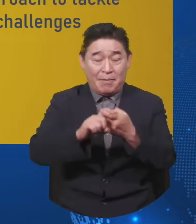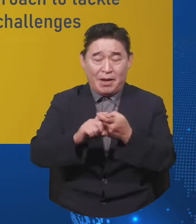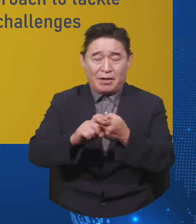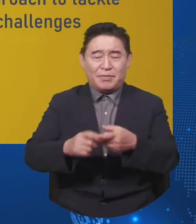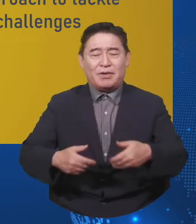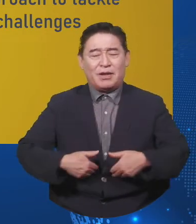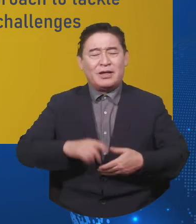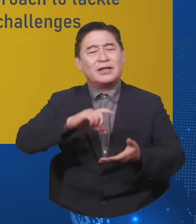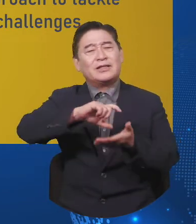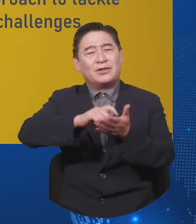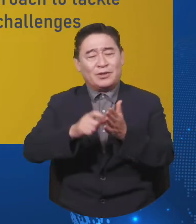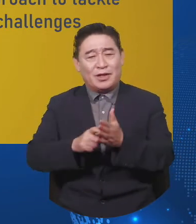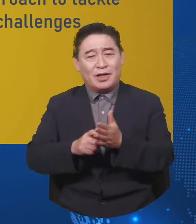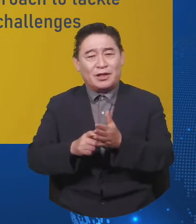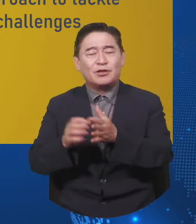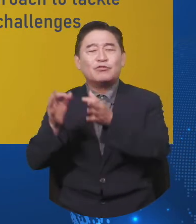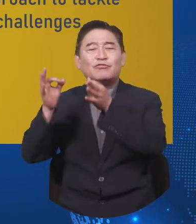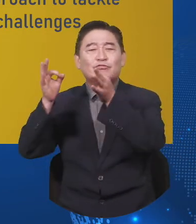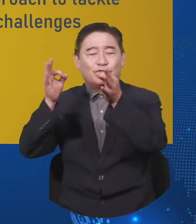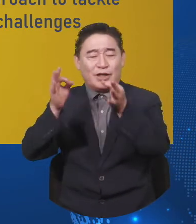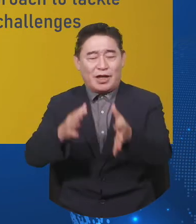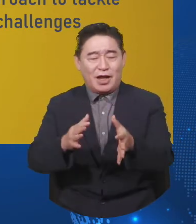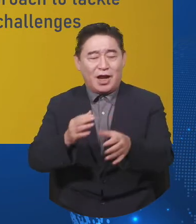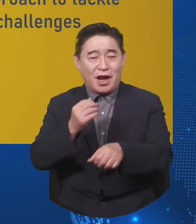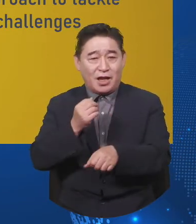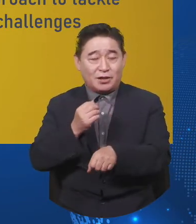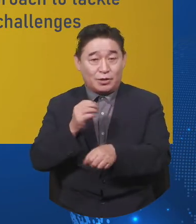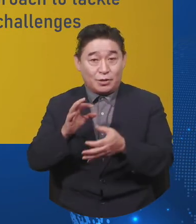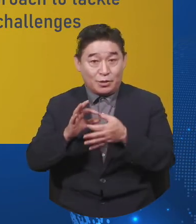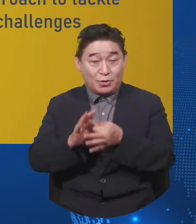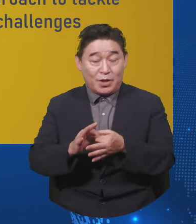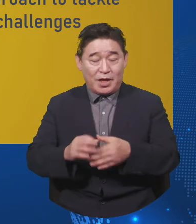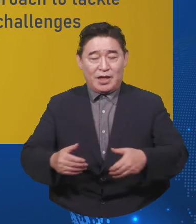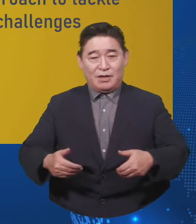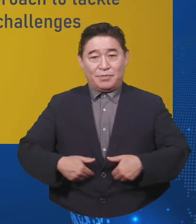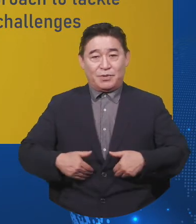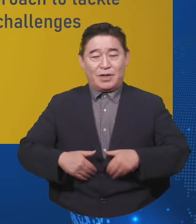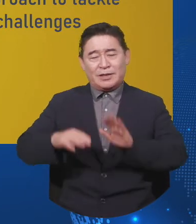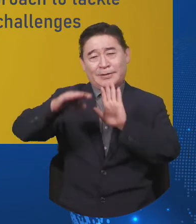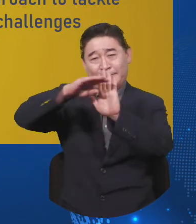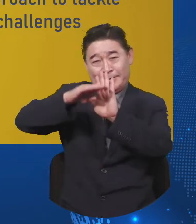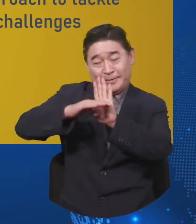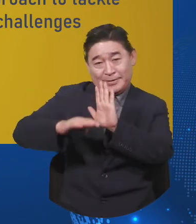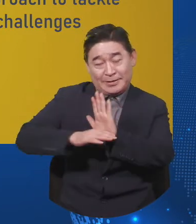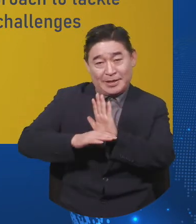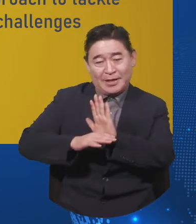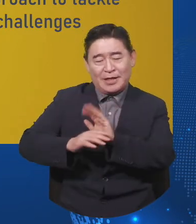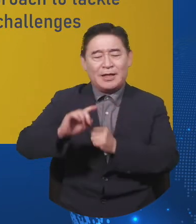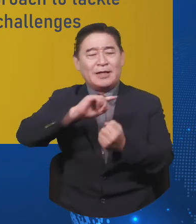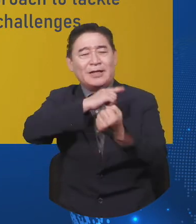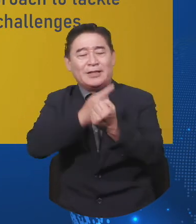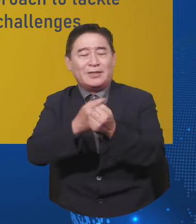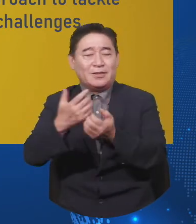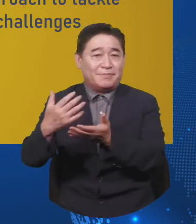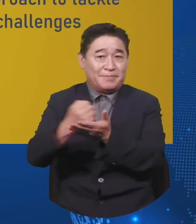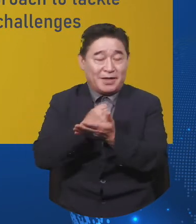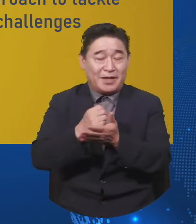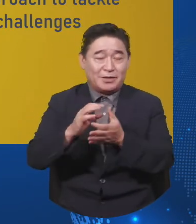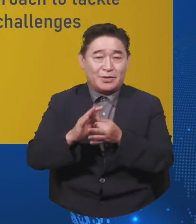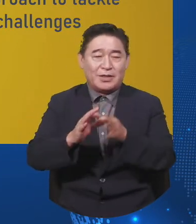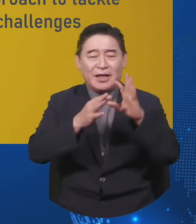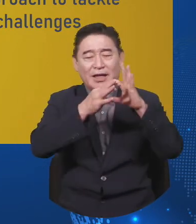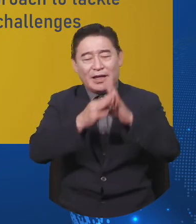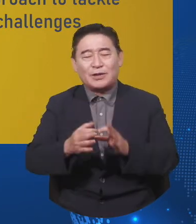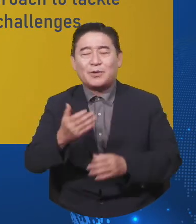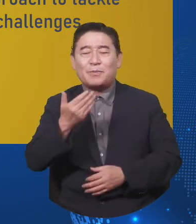in building processes and capacity for sustainable solutions with quick action